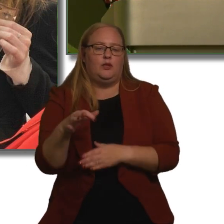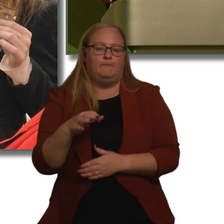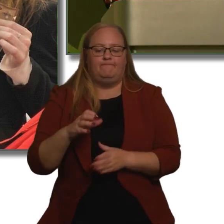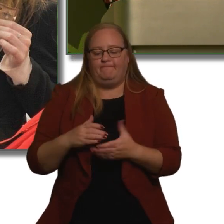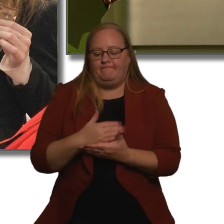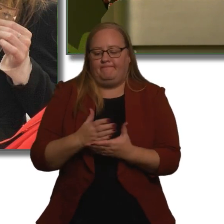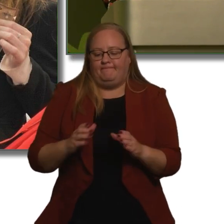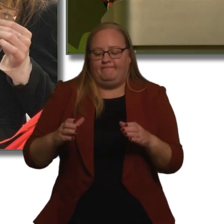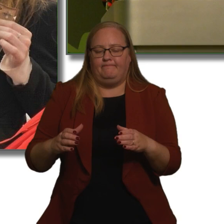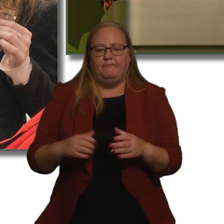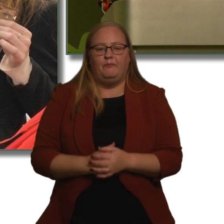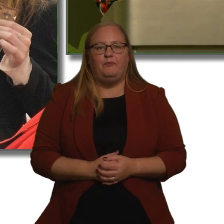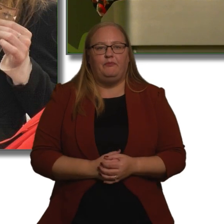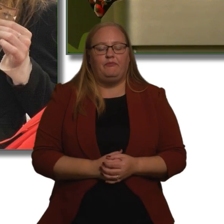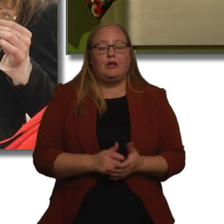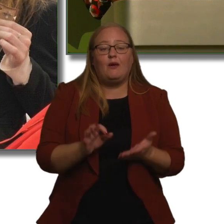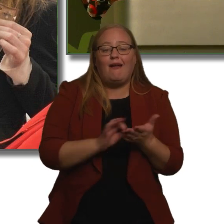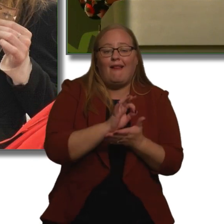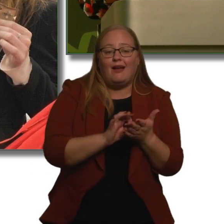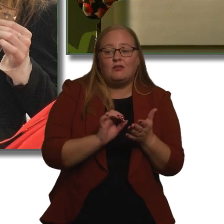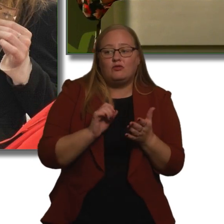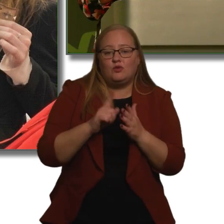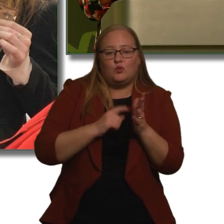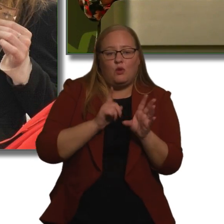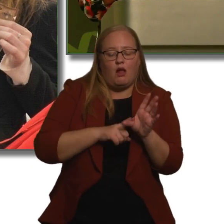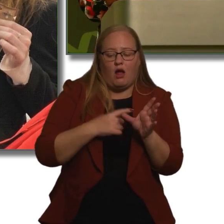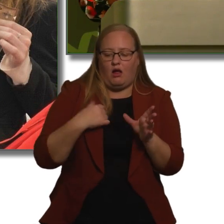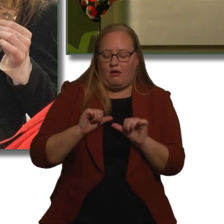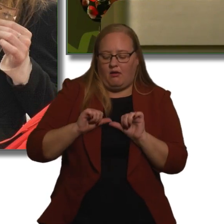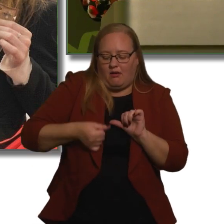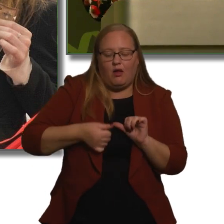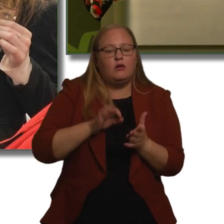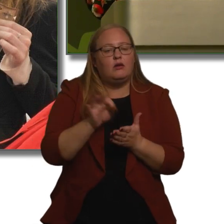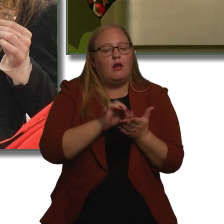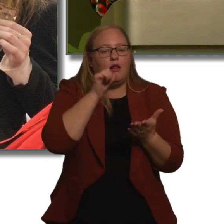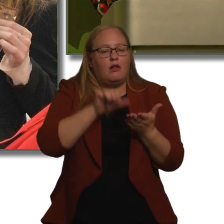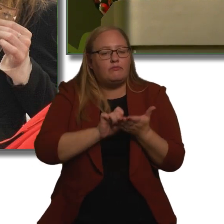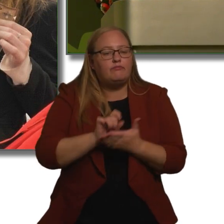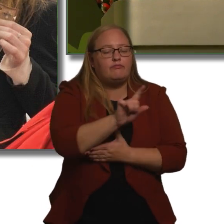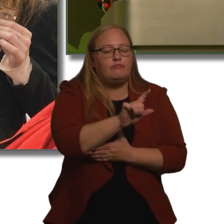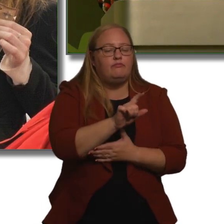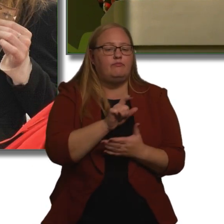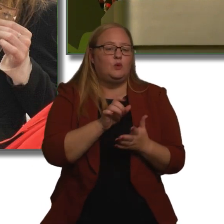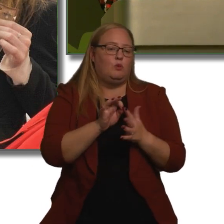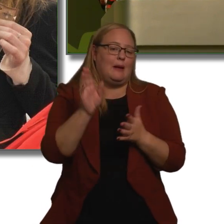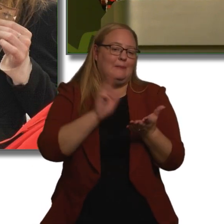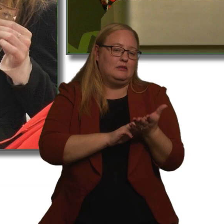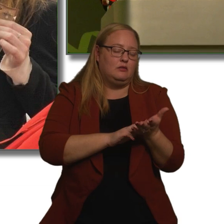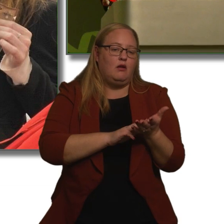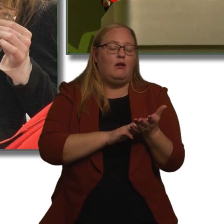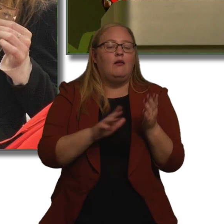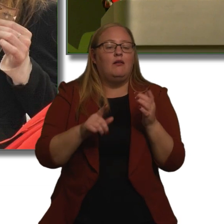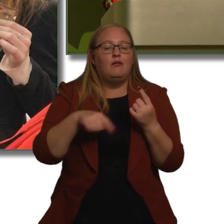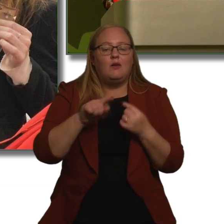the election, we wrote to the new Prime Minister, to the Cabinet Ministers and all newly elected and